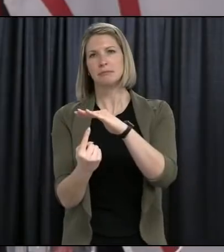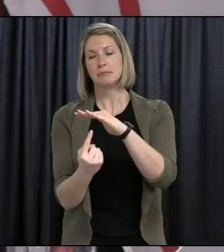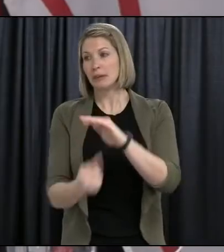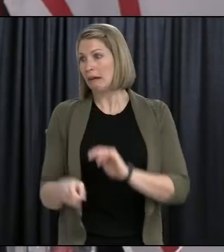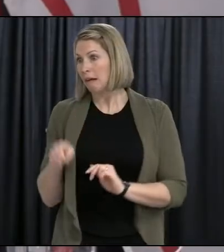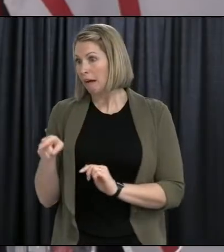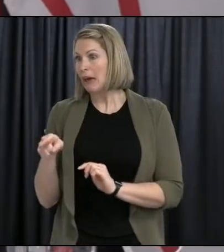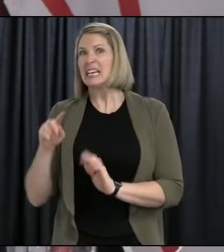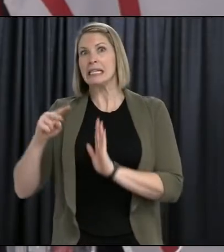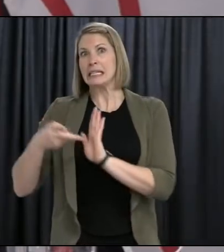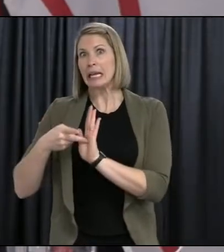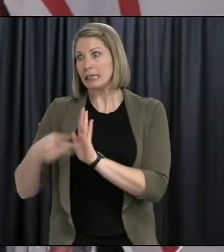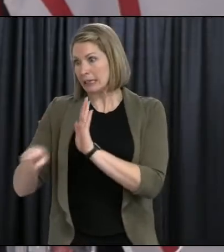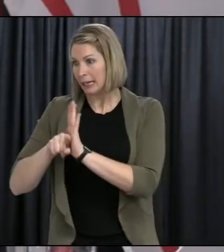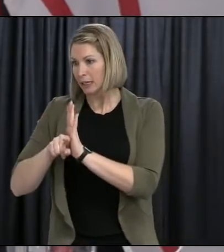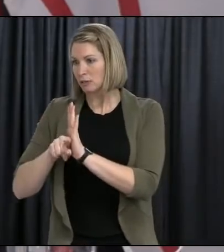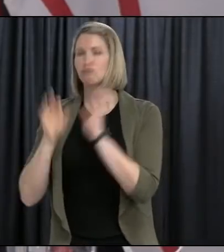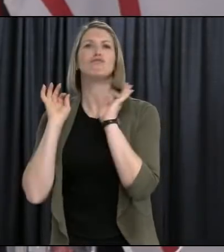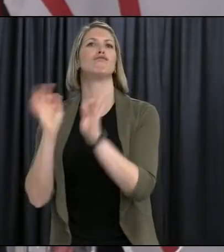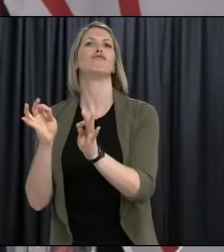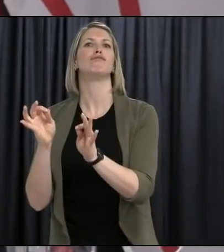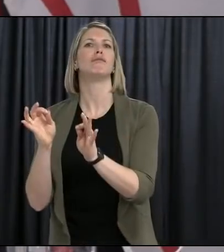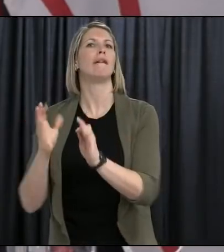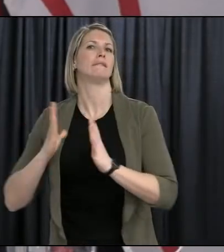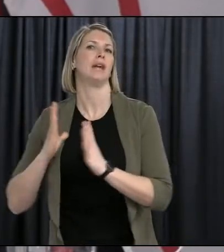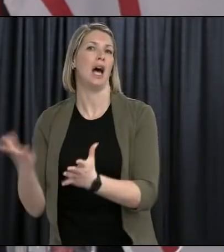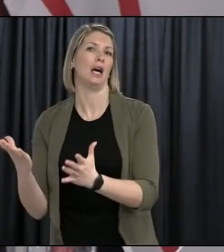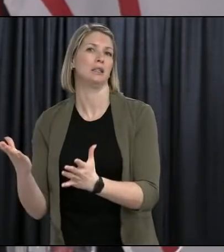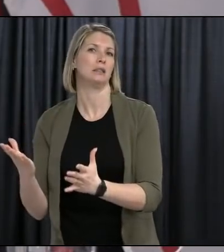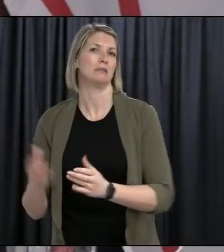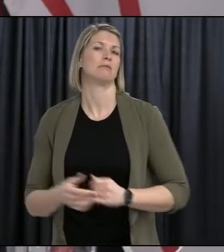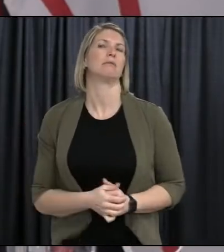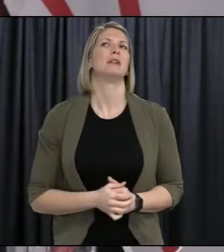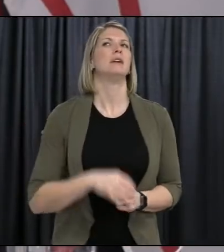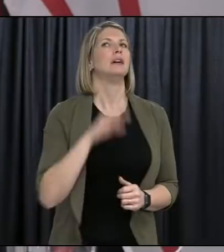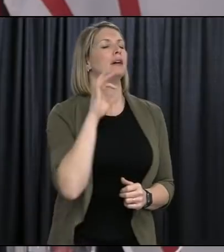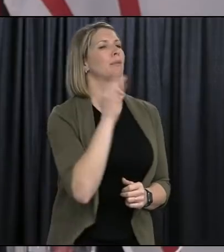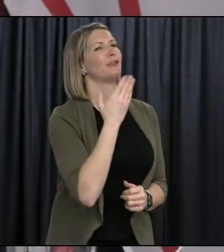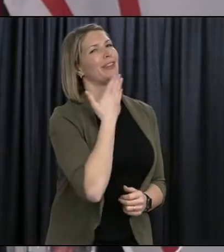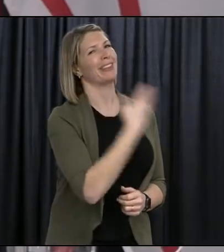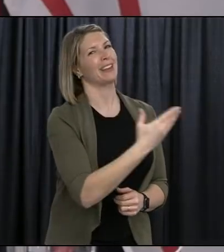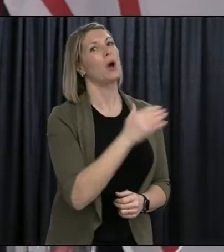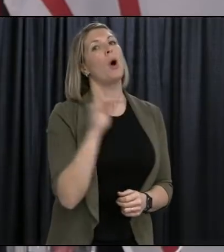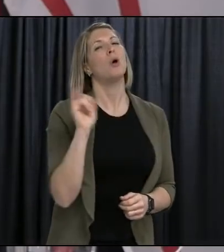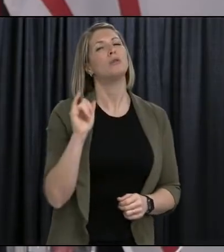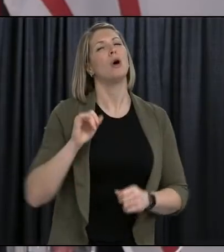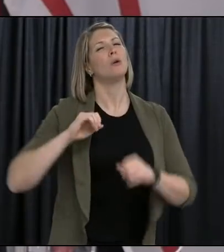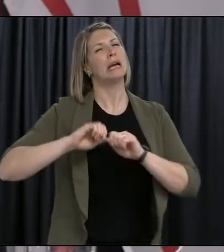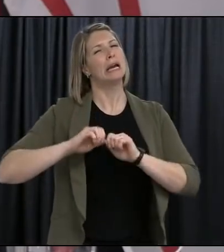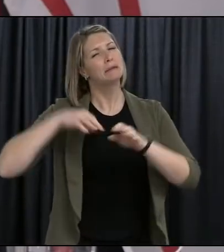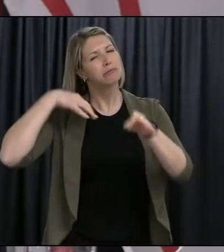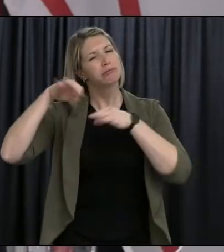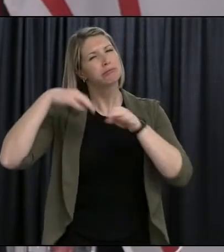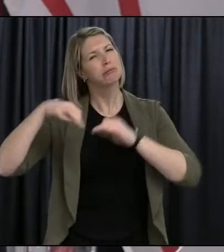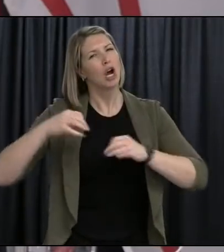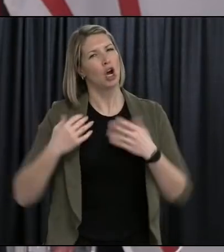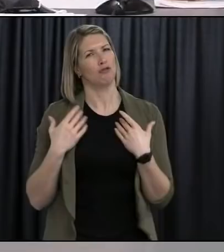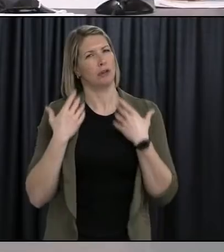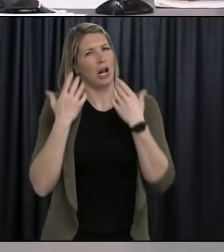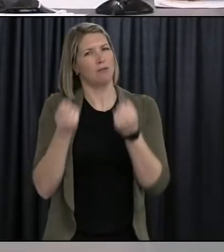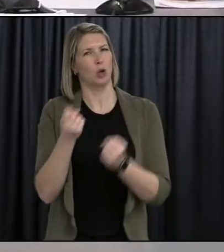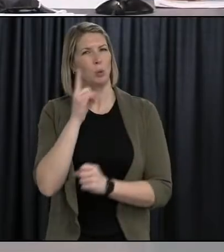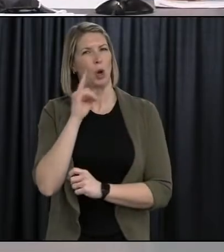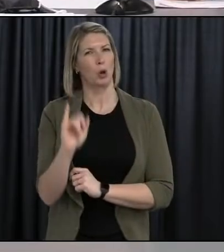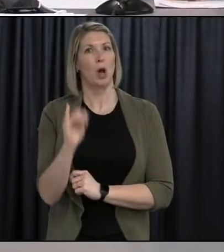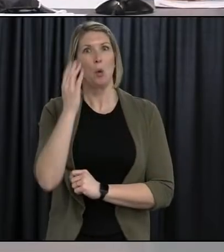thing. Wonderful. Thank you very much for breaking down that and also the recovery process in a way that a lot of different people in a lot of